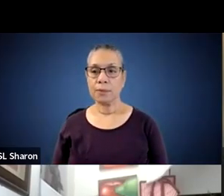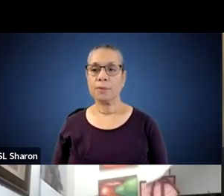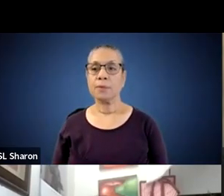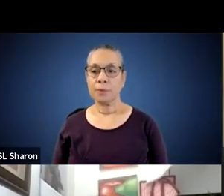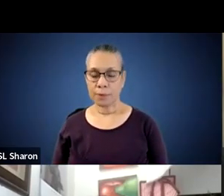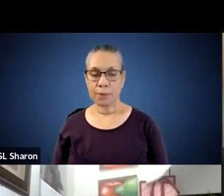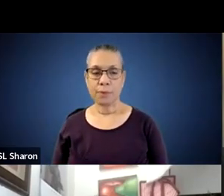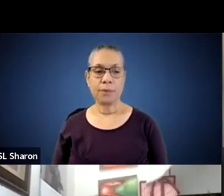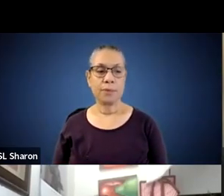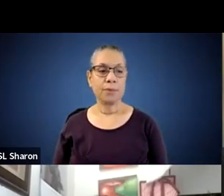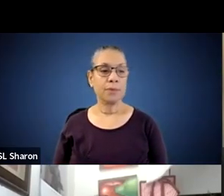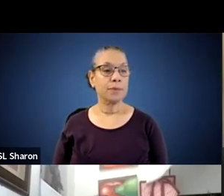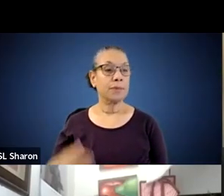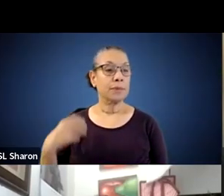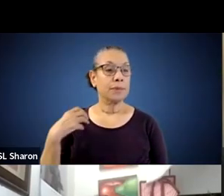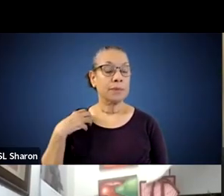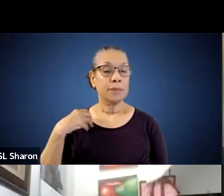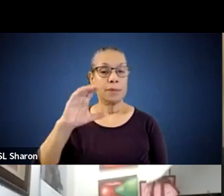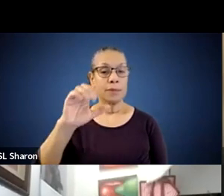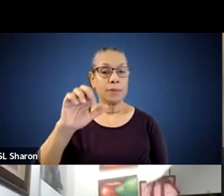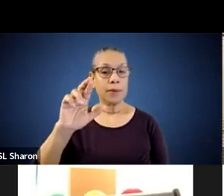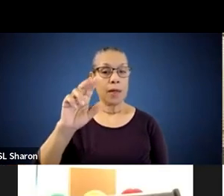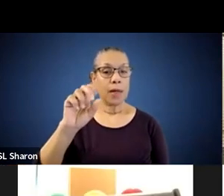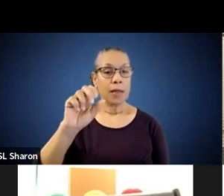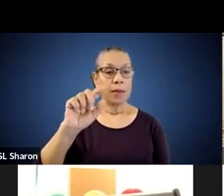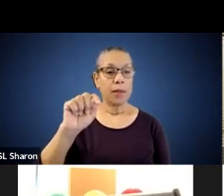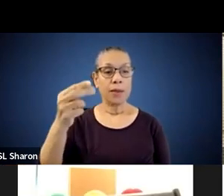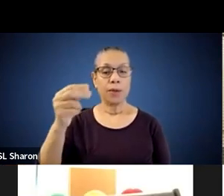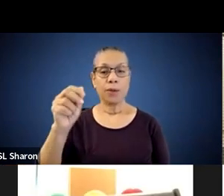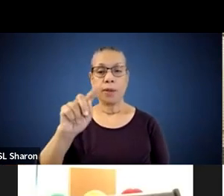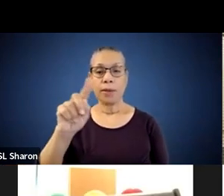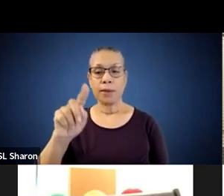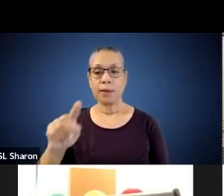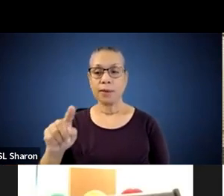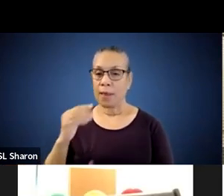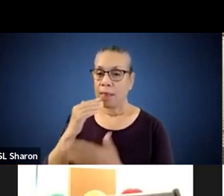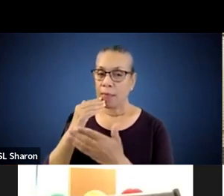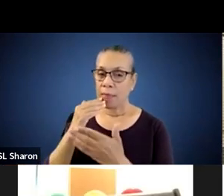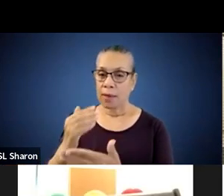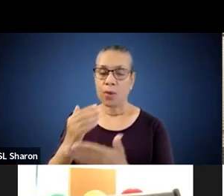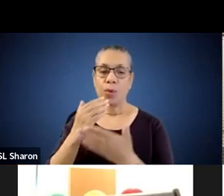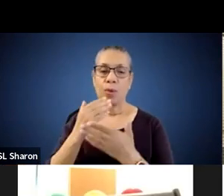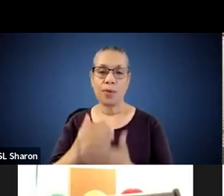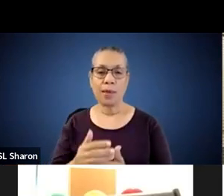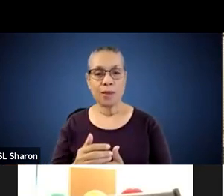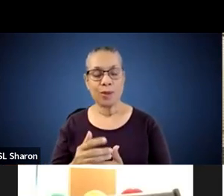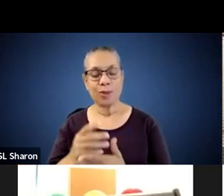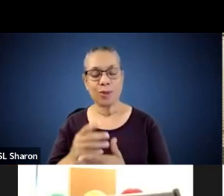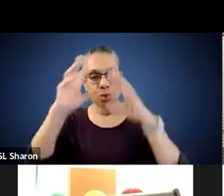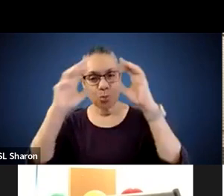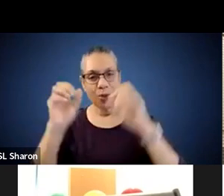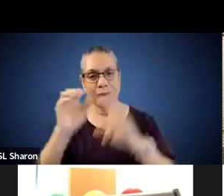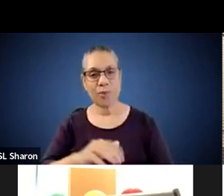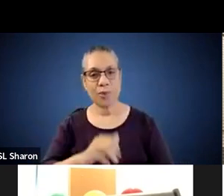Mr cardet Hernandez thank you and superintendent thanks for sitting through um that